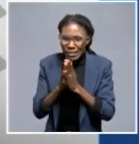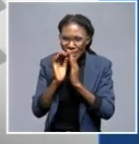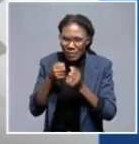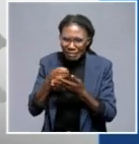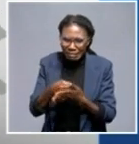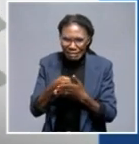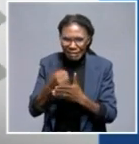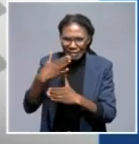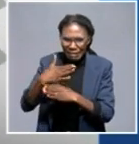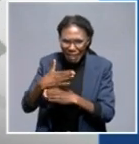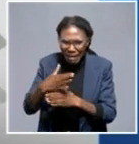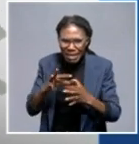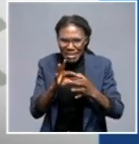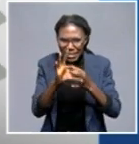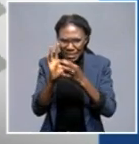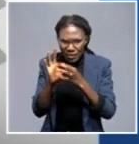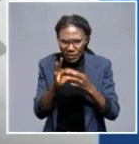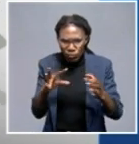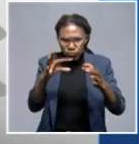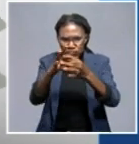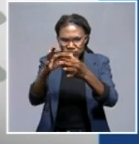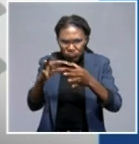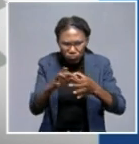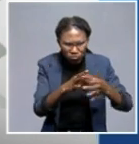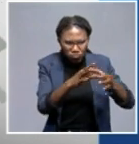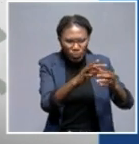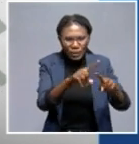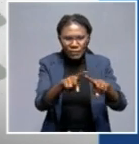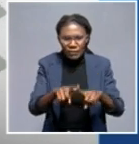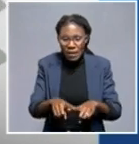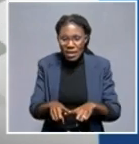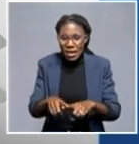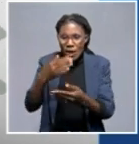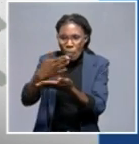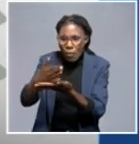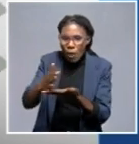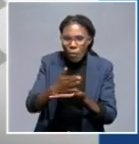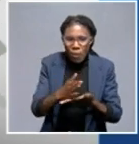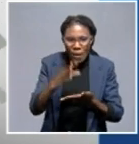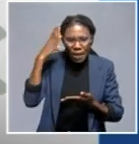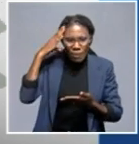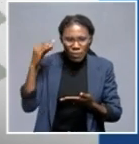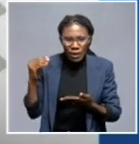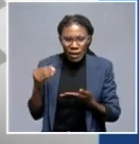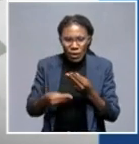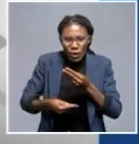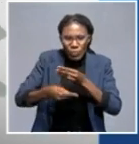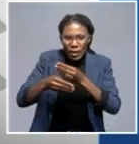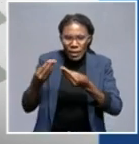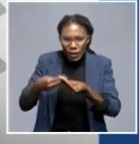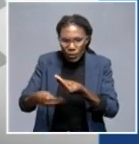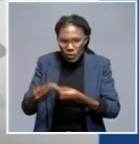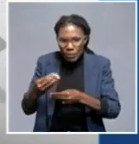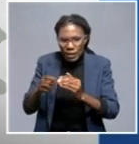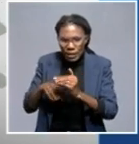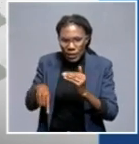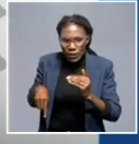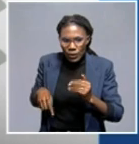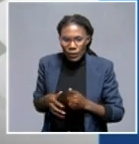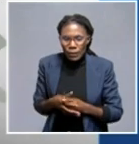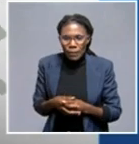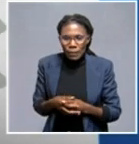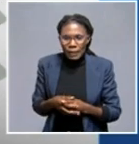share experiences in order to contribute to national development. On our part at the Namibian